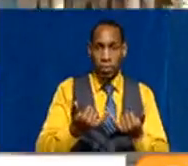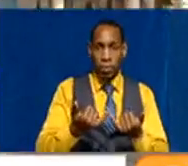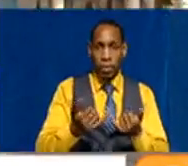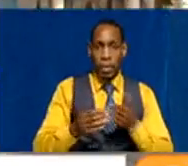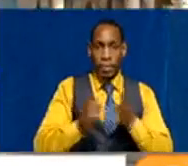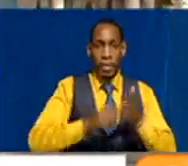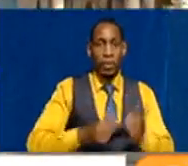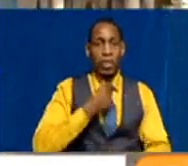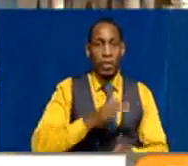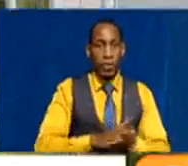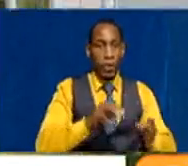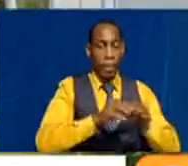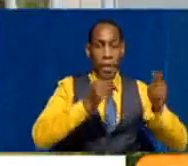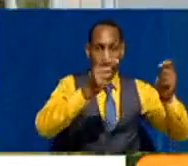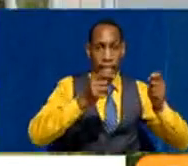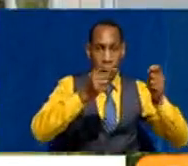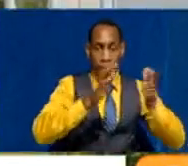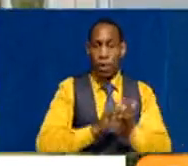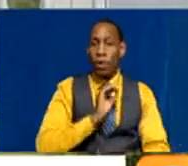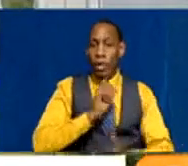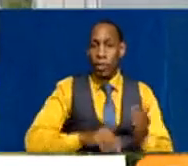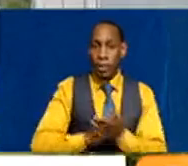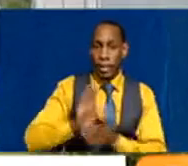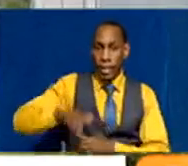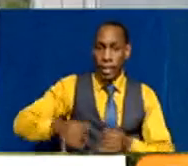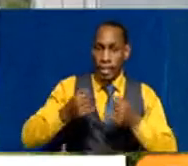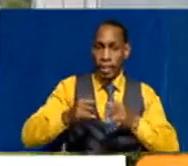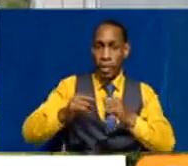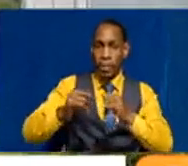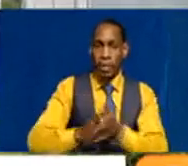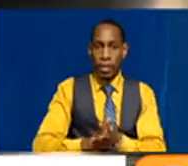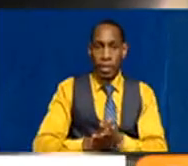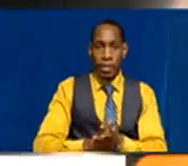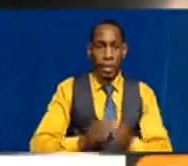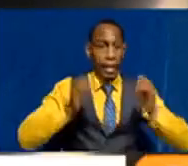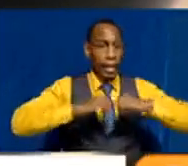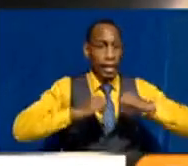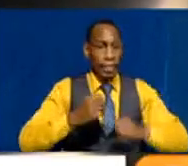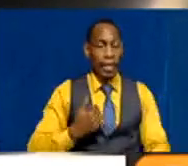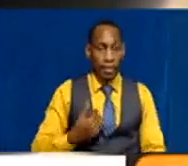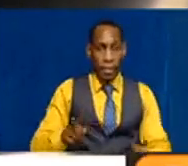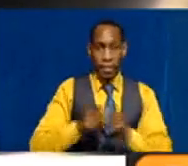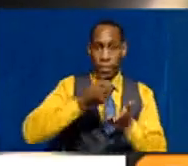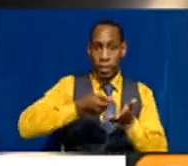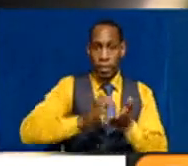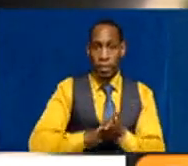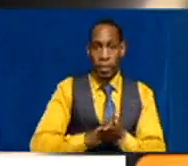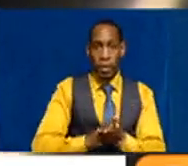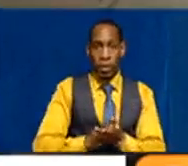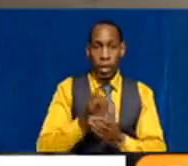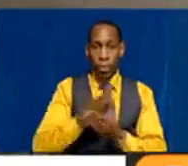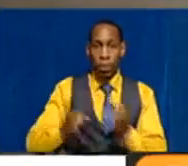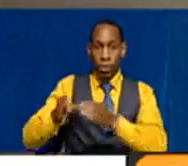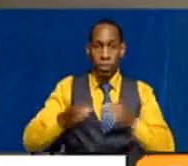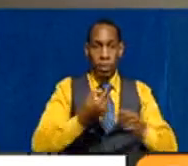union members going on strike, protesting the delayed implementation of the collective bargaining agreement that was signed between the two parties